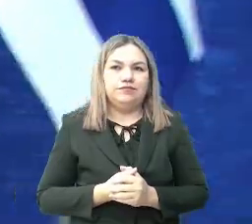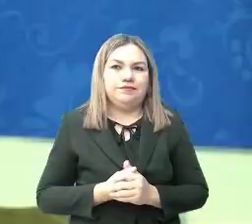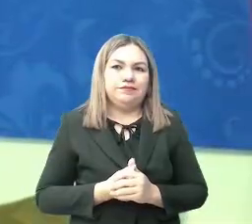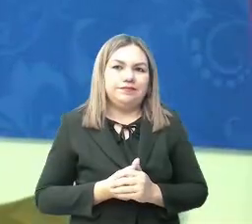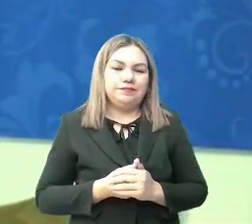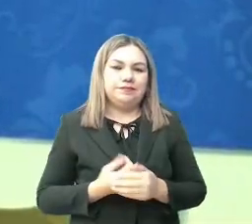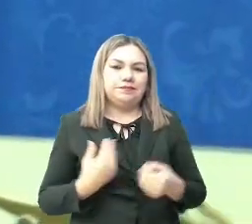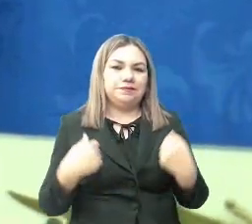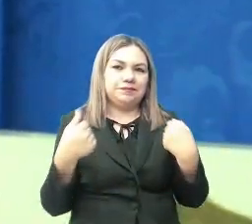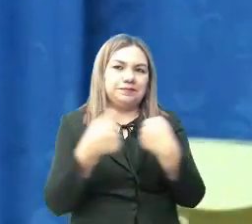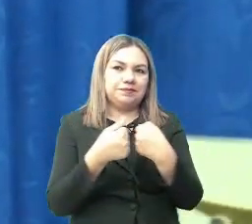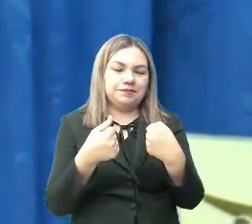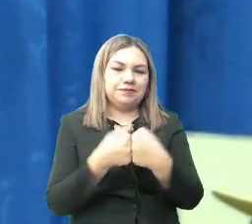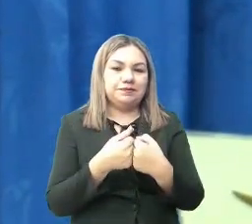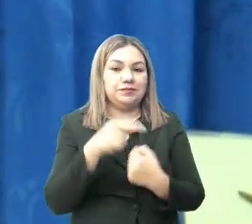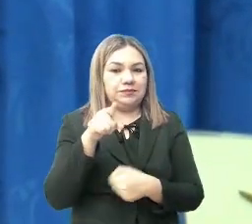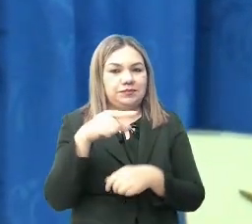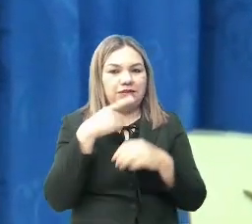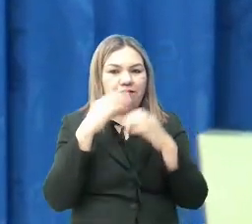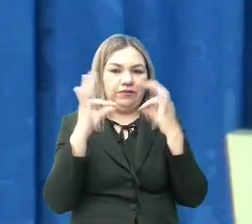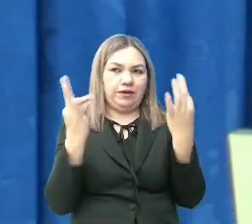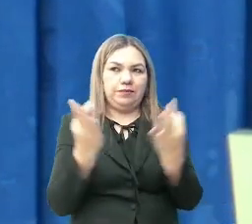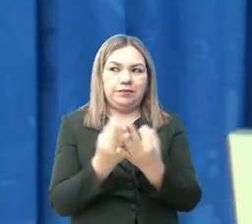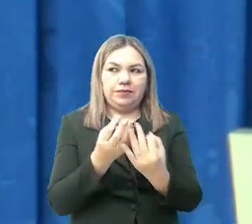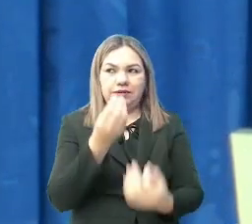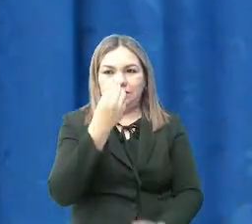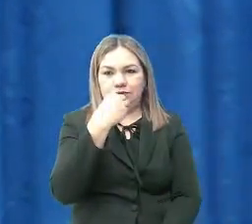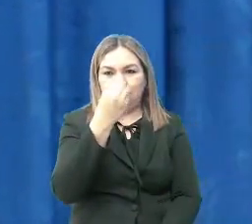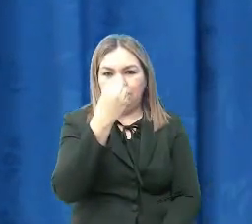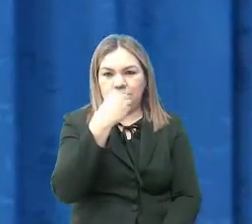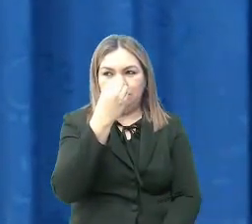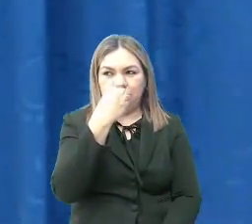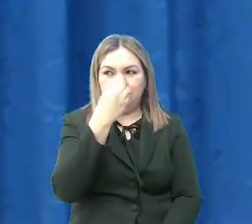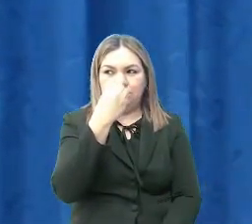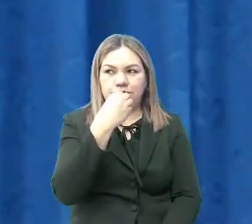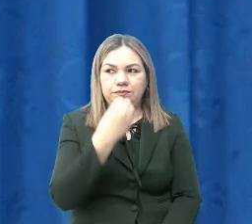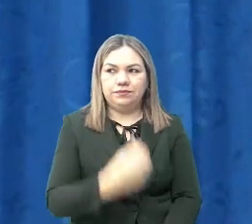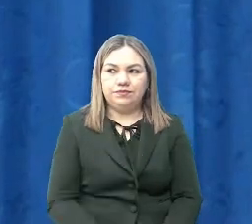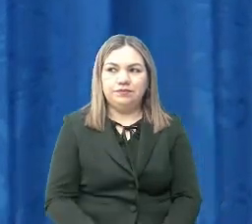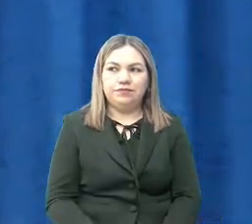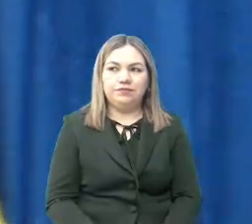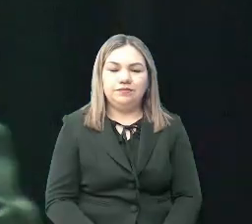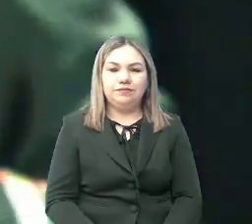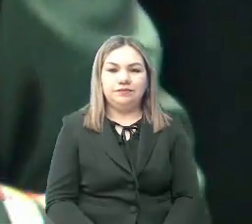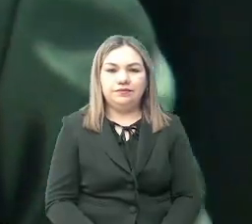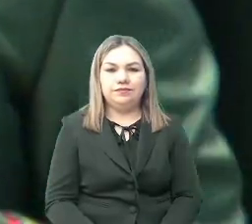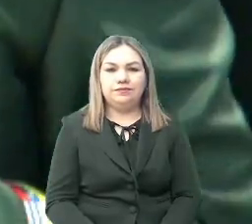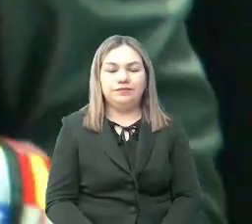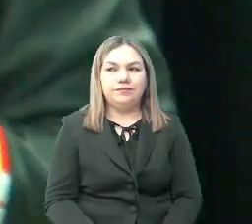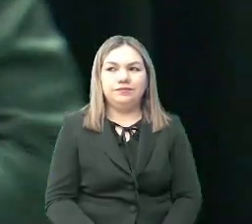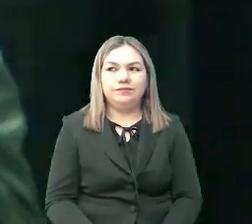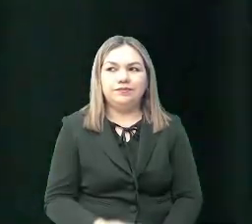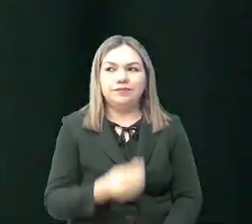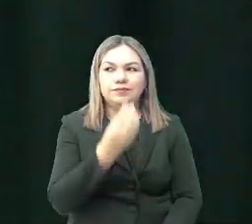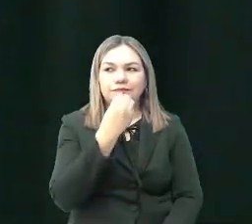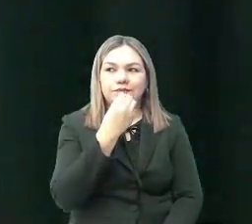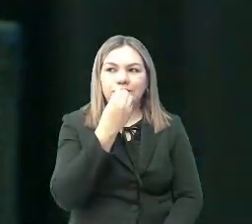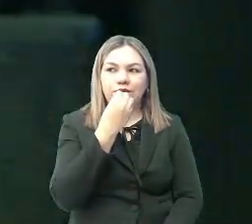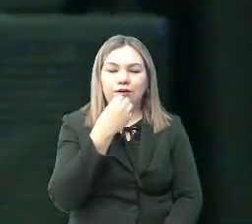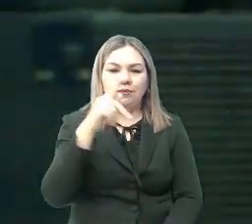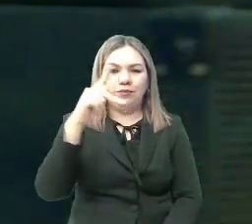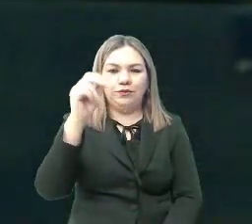boyfriend and you with the family there. Eating, right?